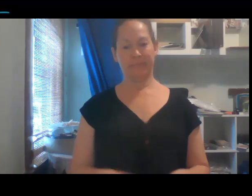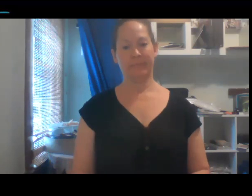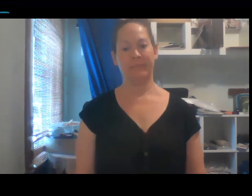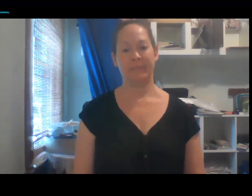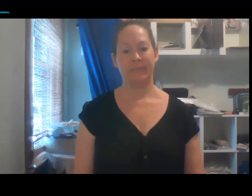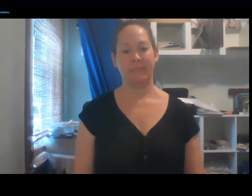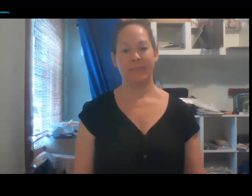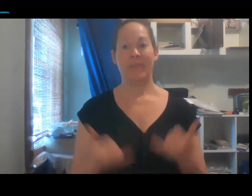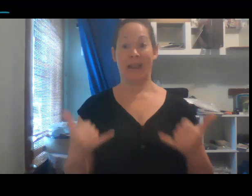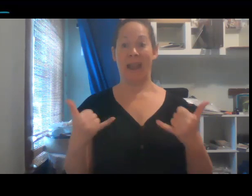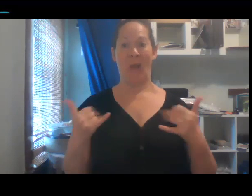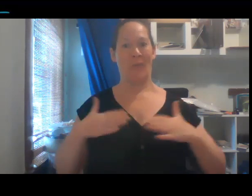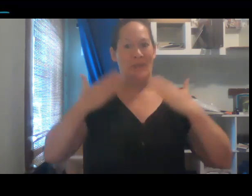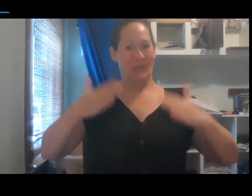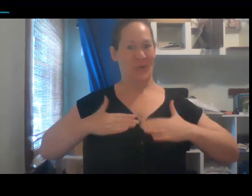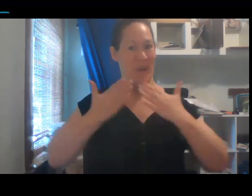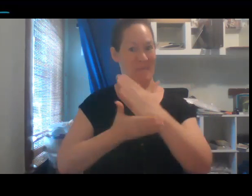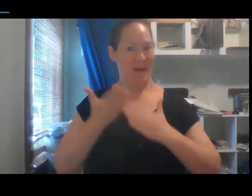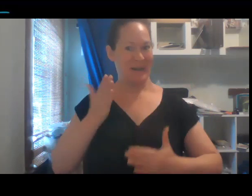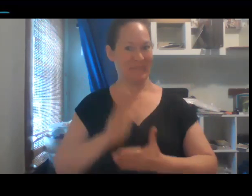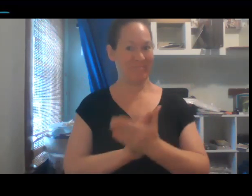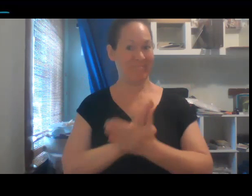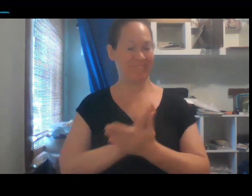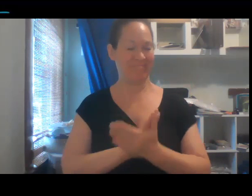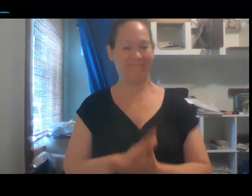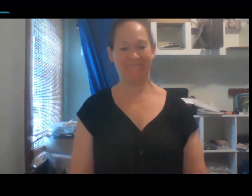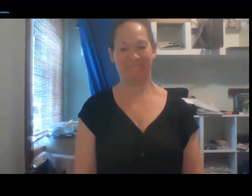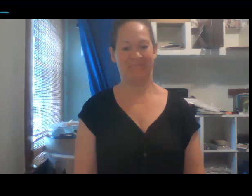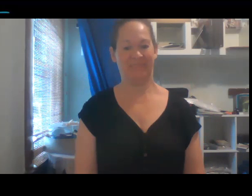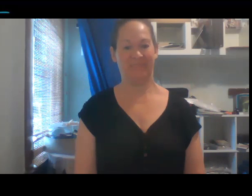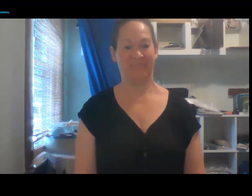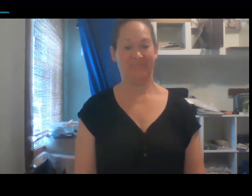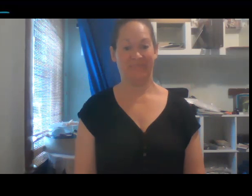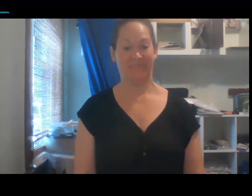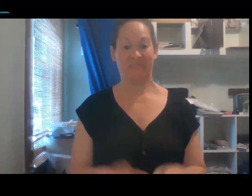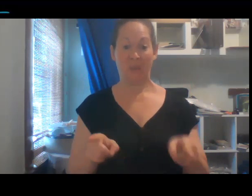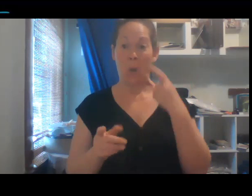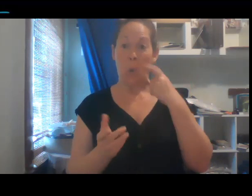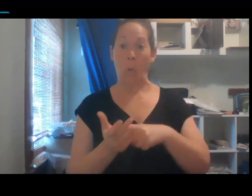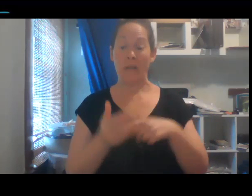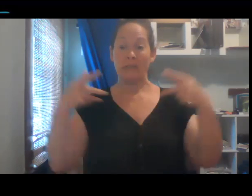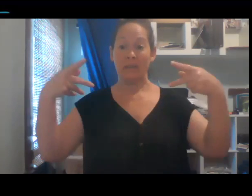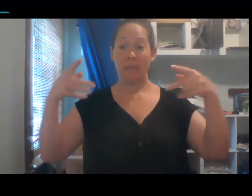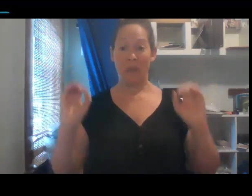Here's the joy of this. Look what I have on both sides of the equation here.